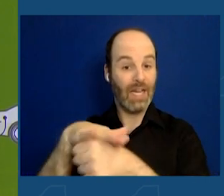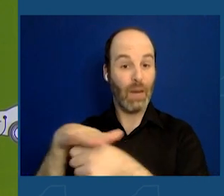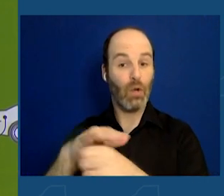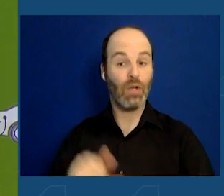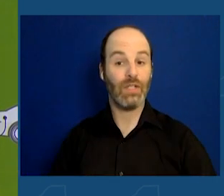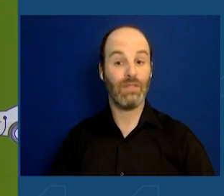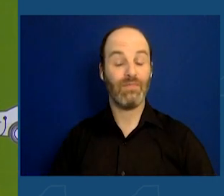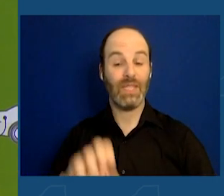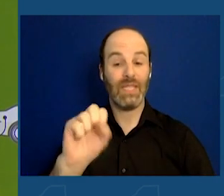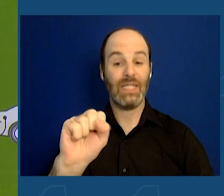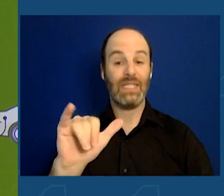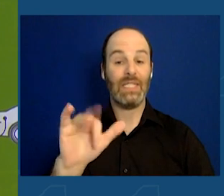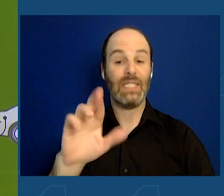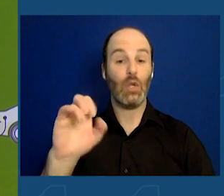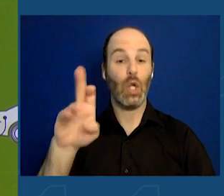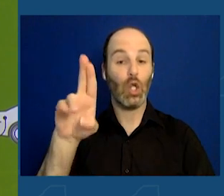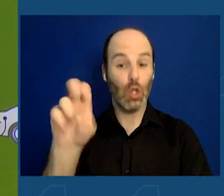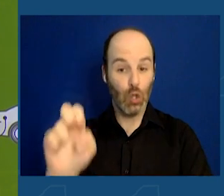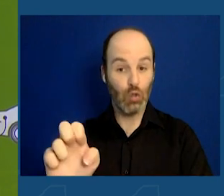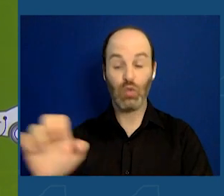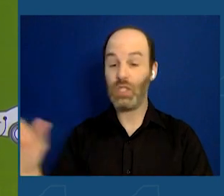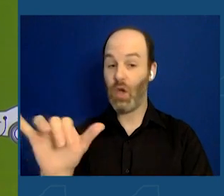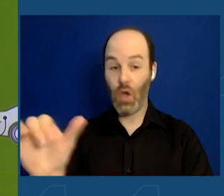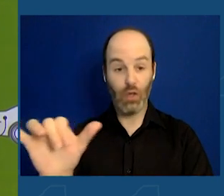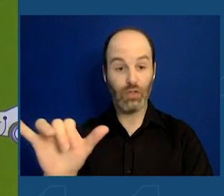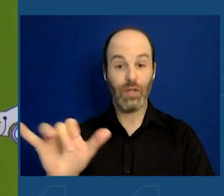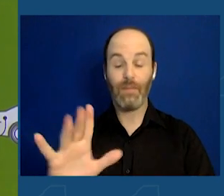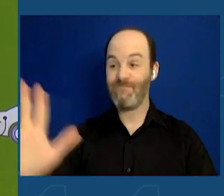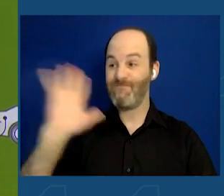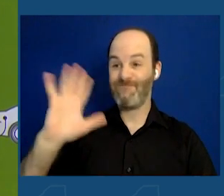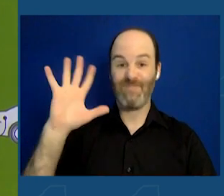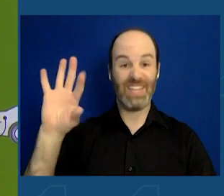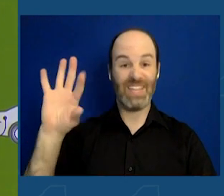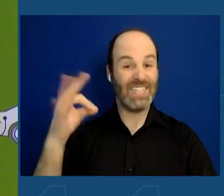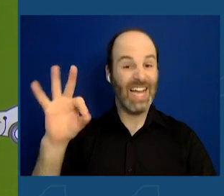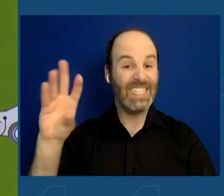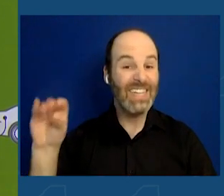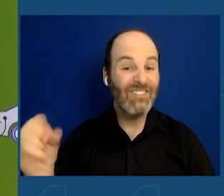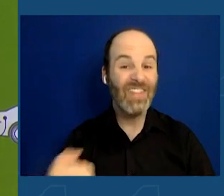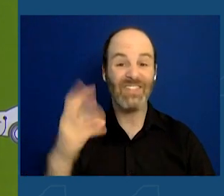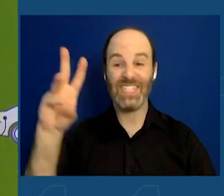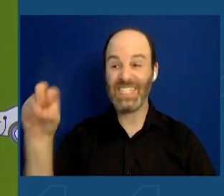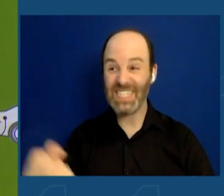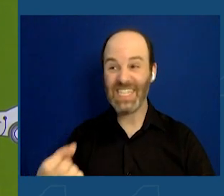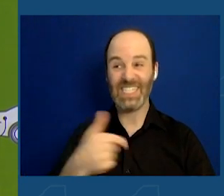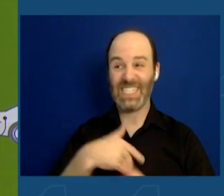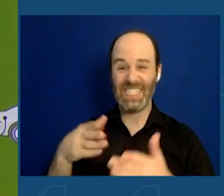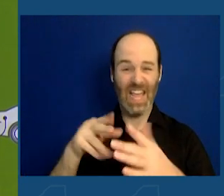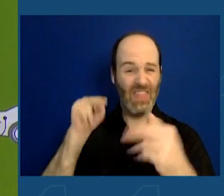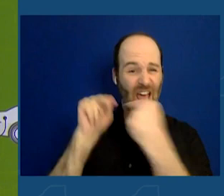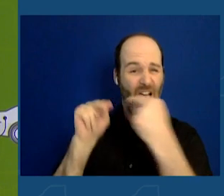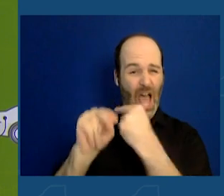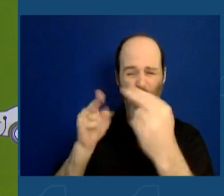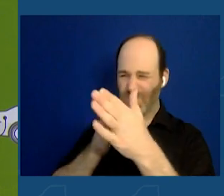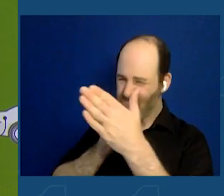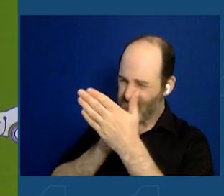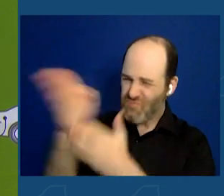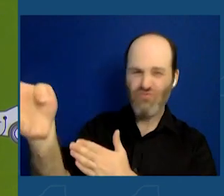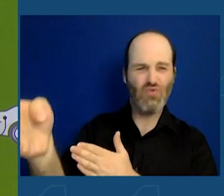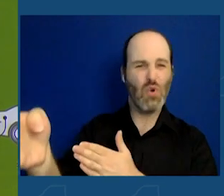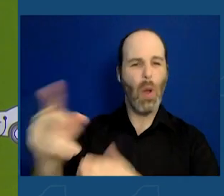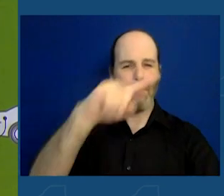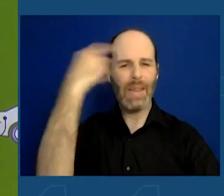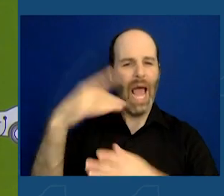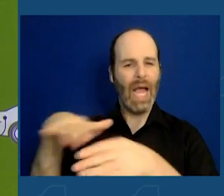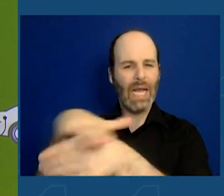Syracuse, the same. Back in the 50s and 60s, they put the highways right through these black neighborhoods because they knew